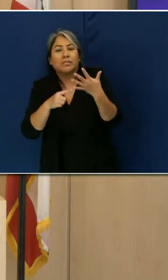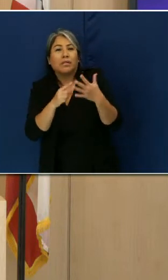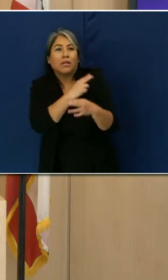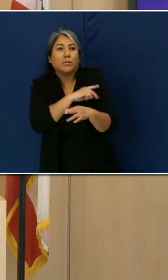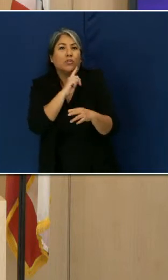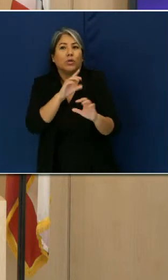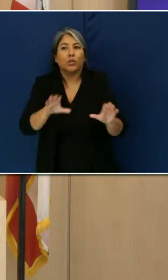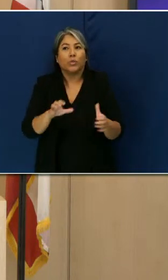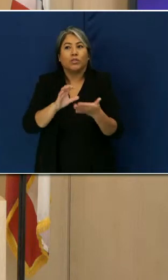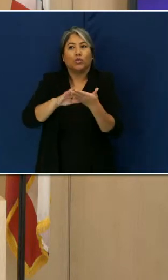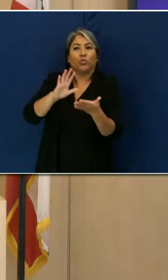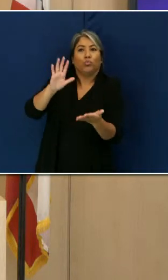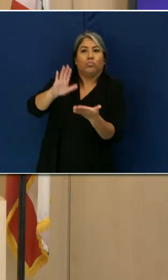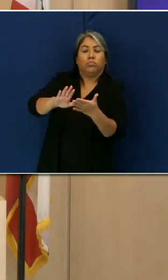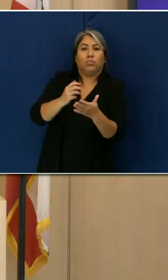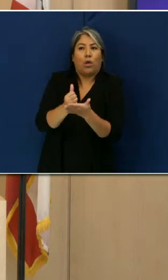So